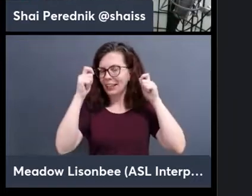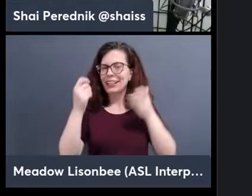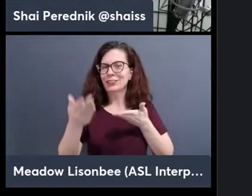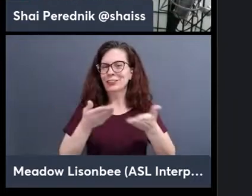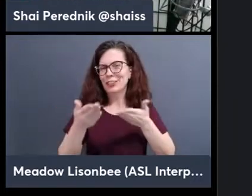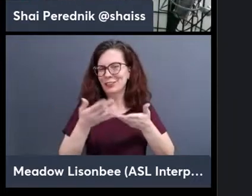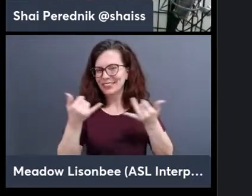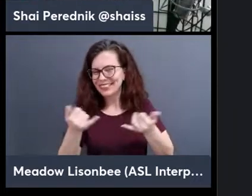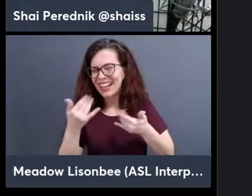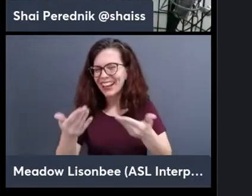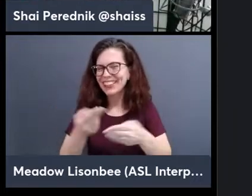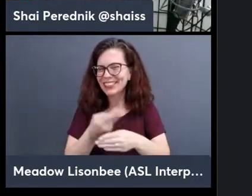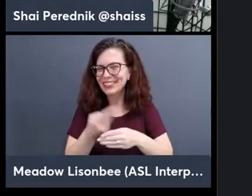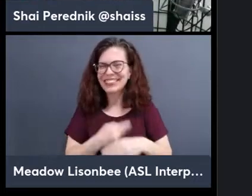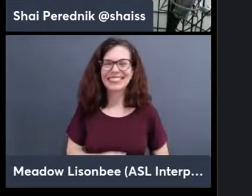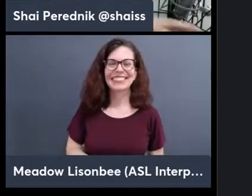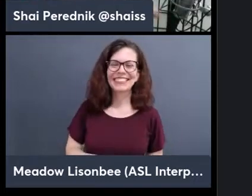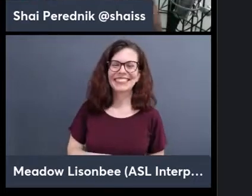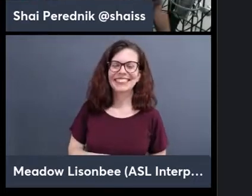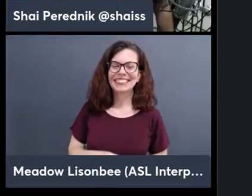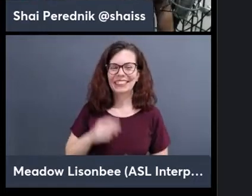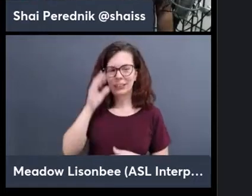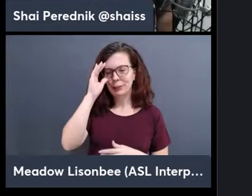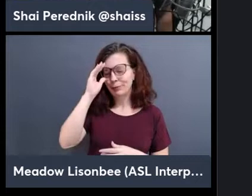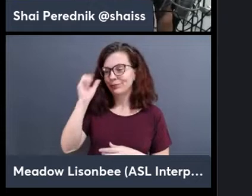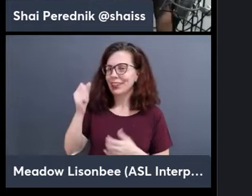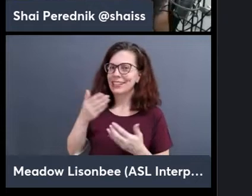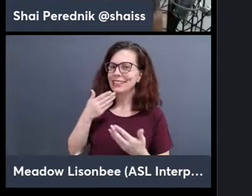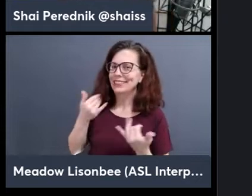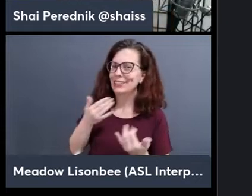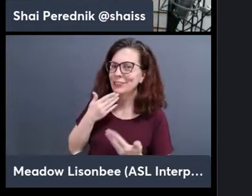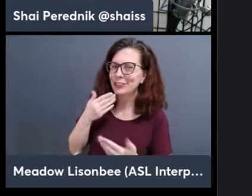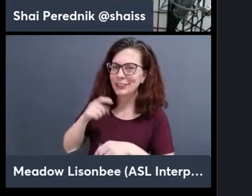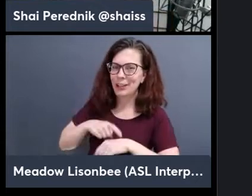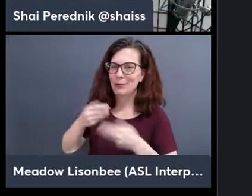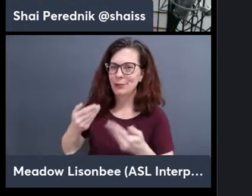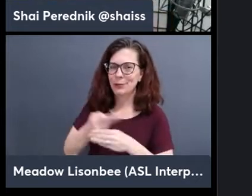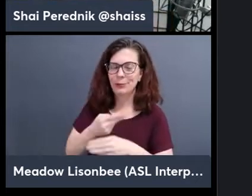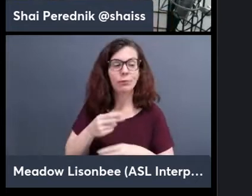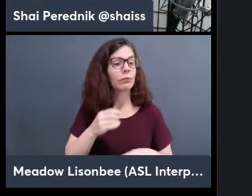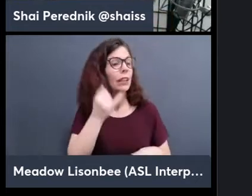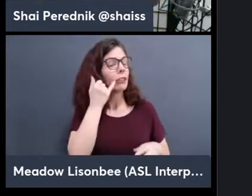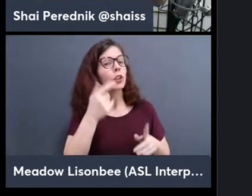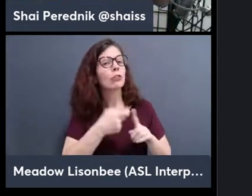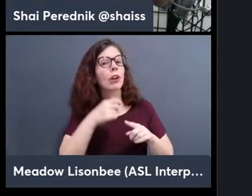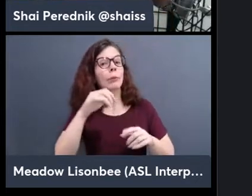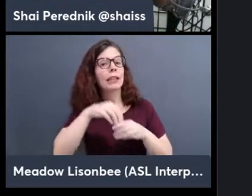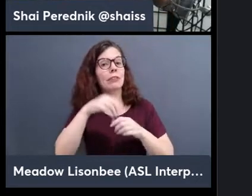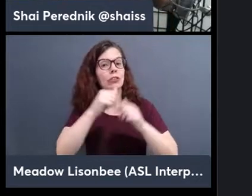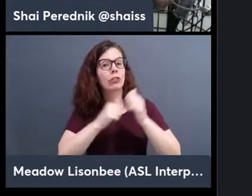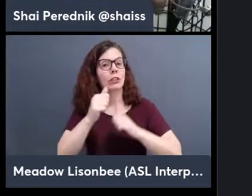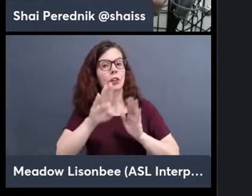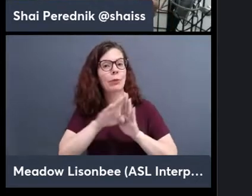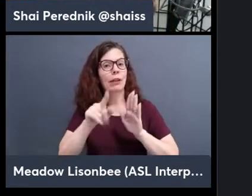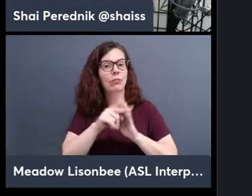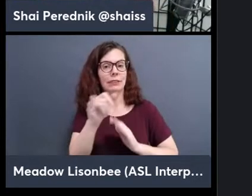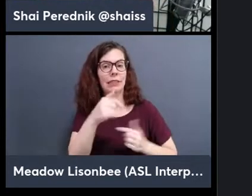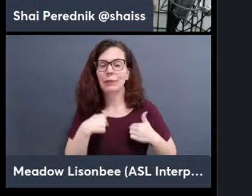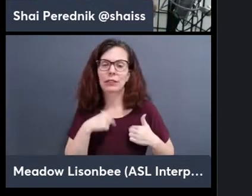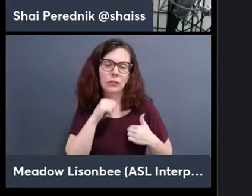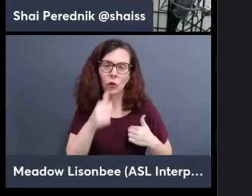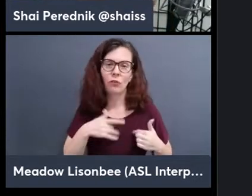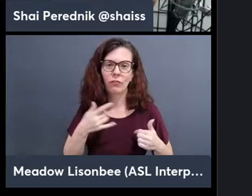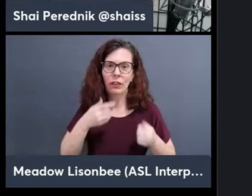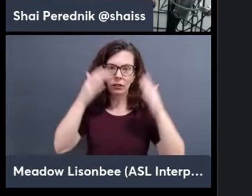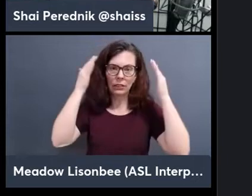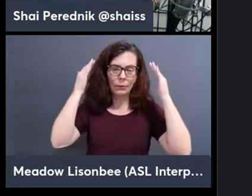it. Yes. That would be a good time. And if you come from an infrastructure background like me, don't be intimidated. Once you get